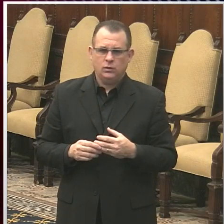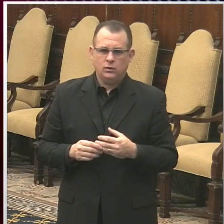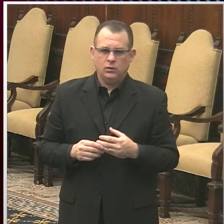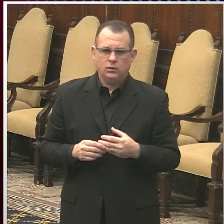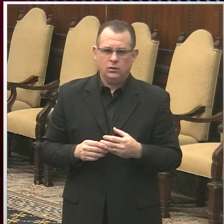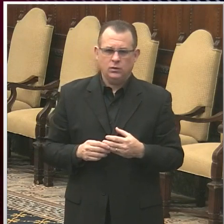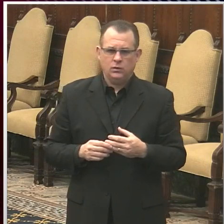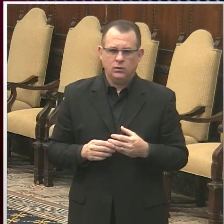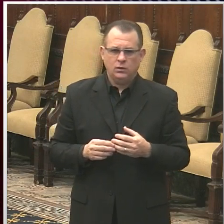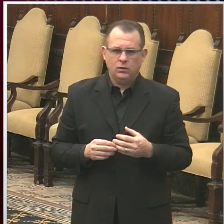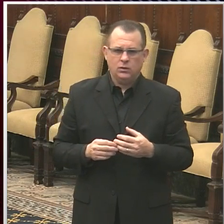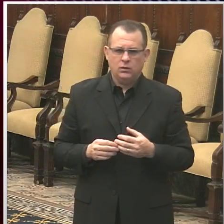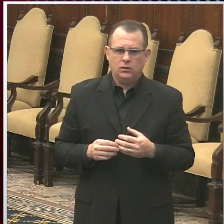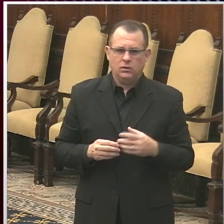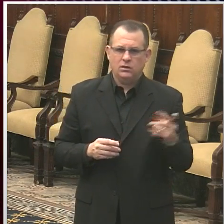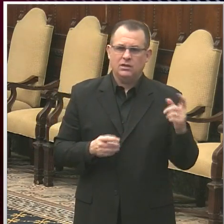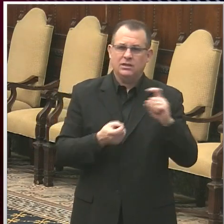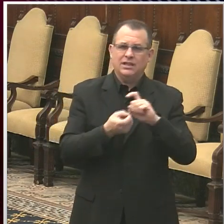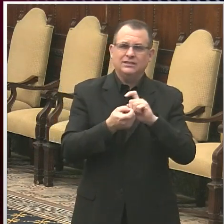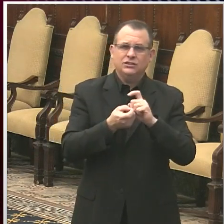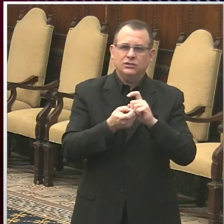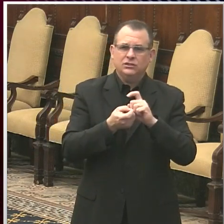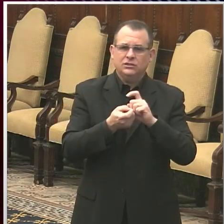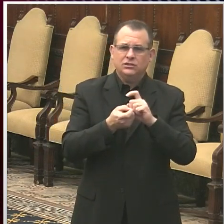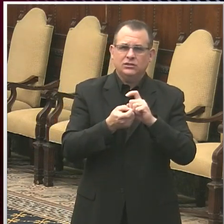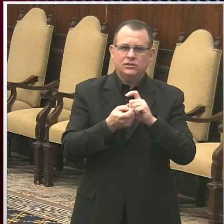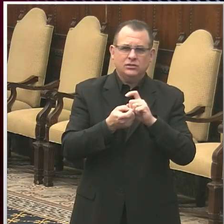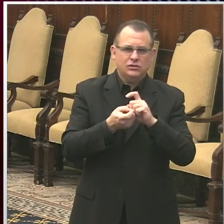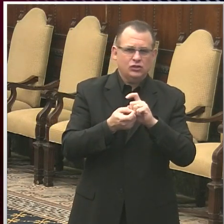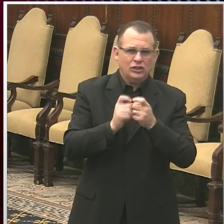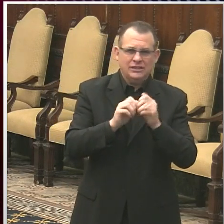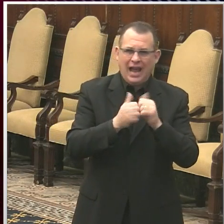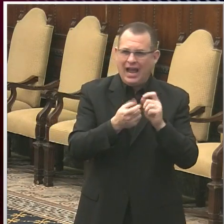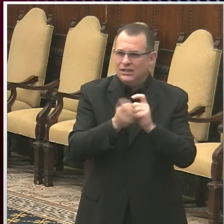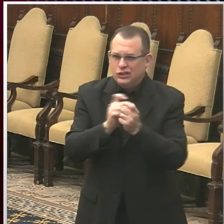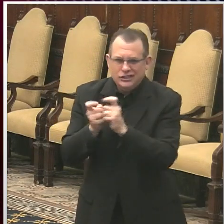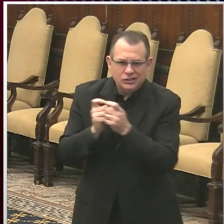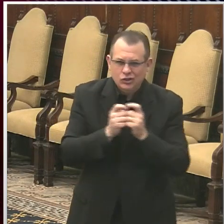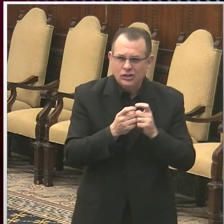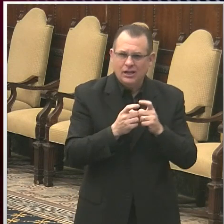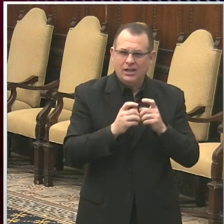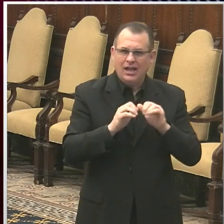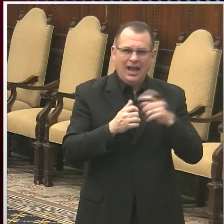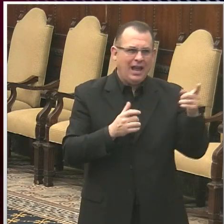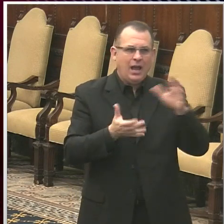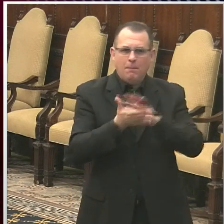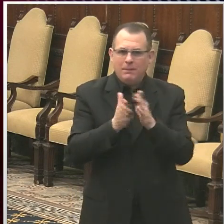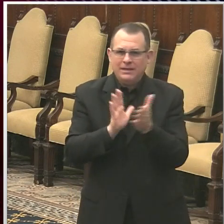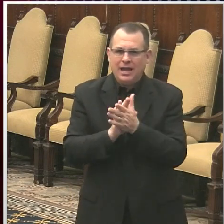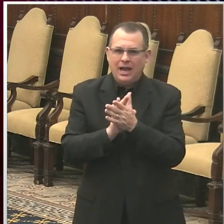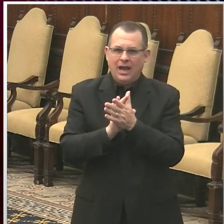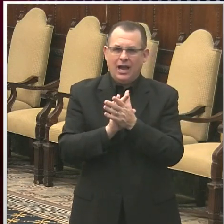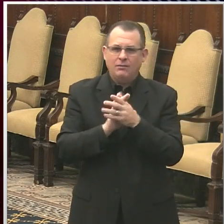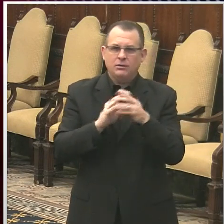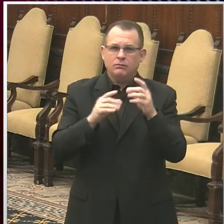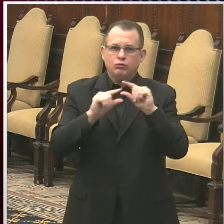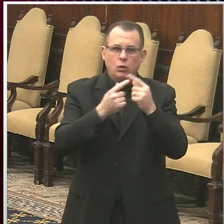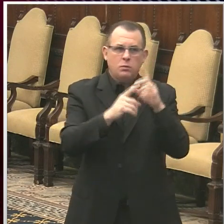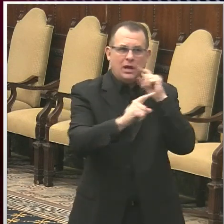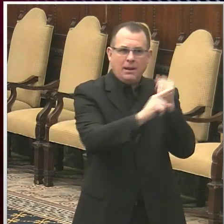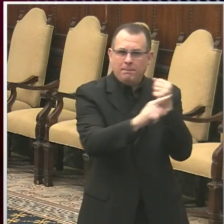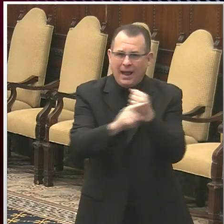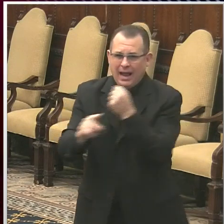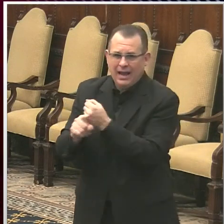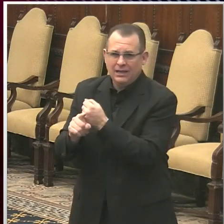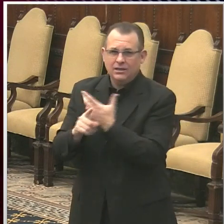it change the way it's approaching the pandemic once that became evident? Well, we've been doing outreach to our Black and brown communities throughout the city. We've been